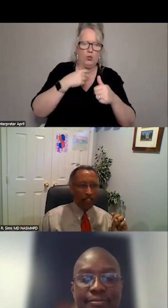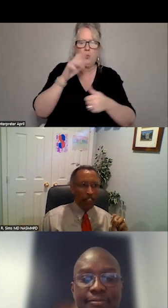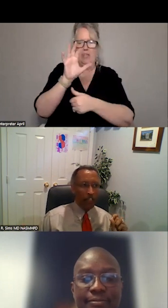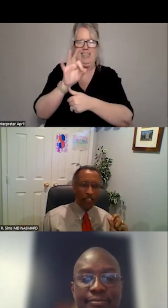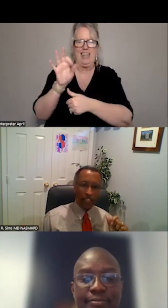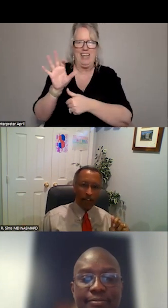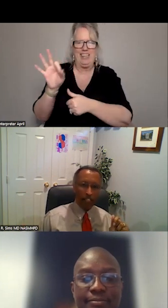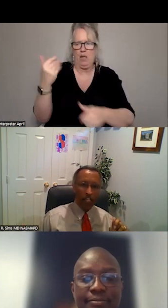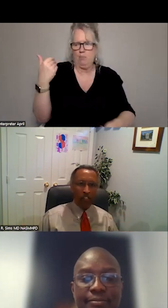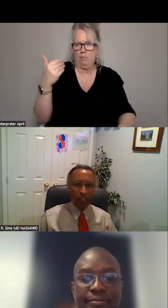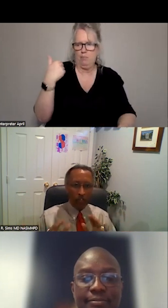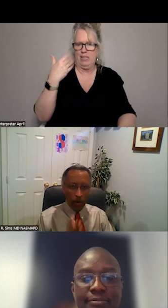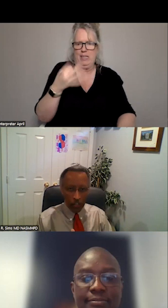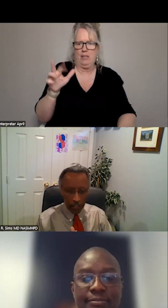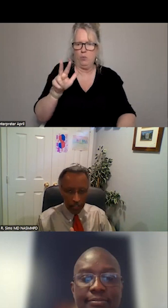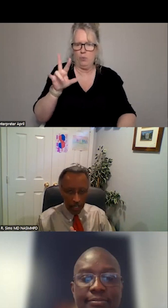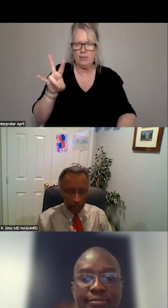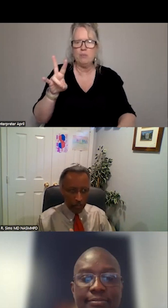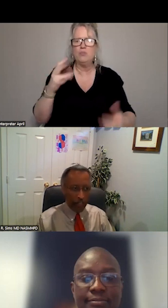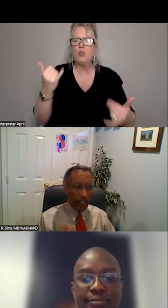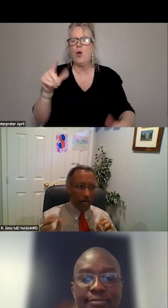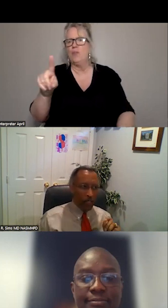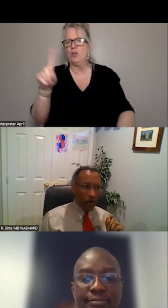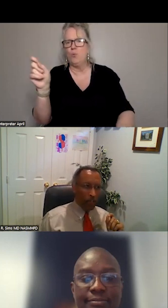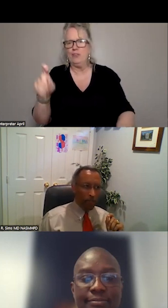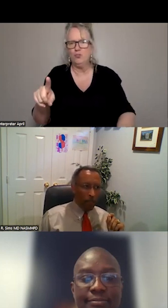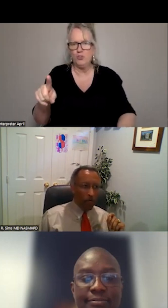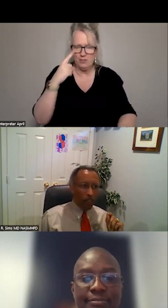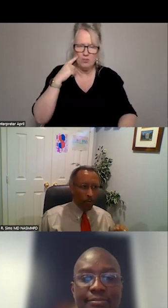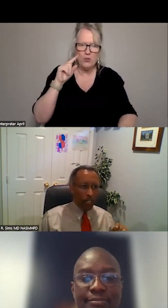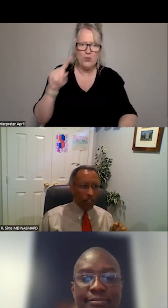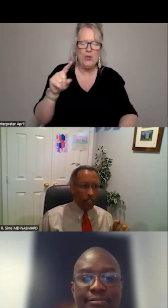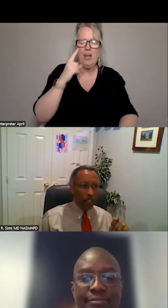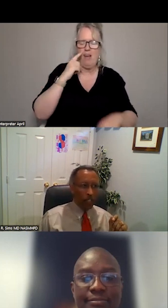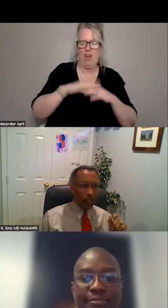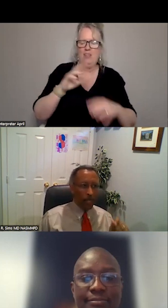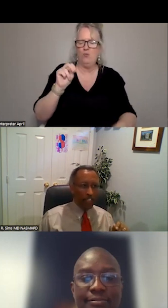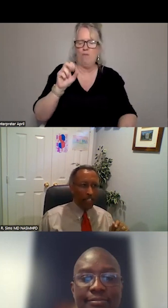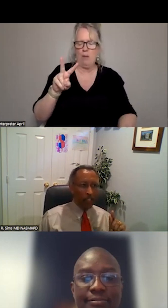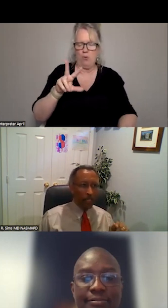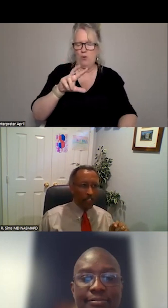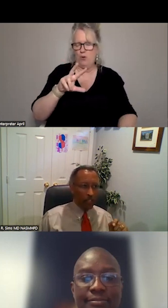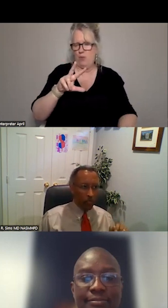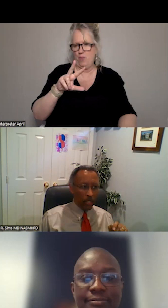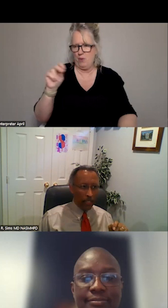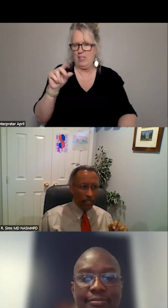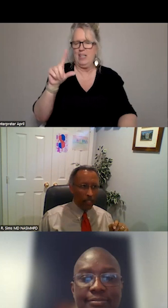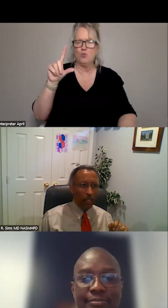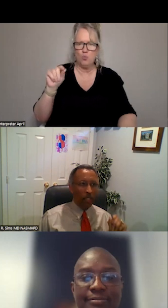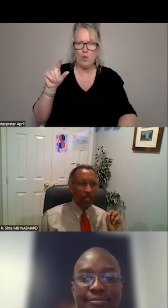number in 1937. So your question, Dr. Cervenka, on November 30th,